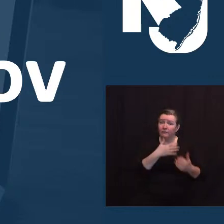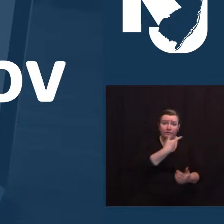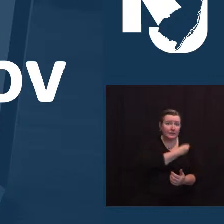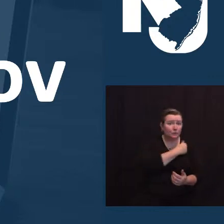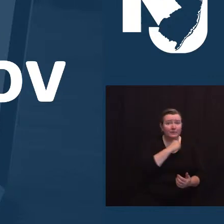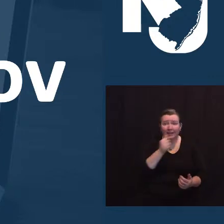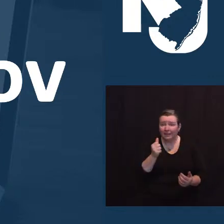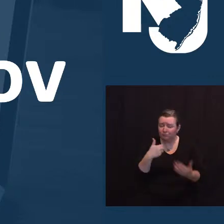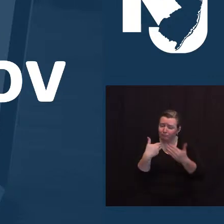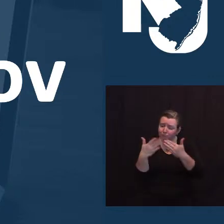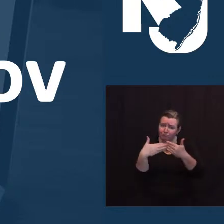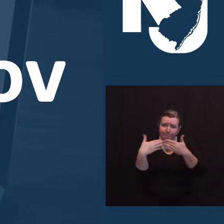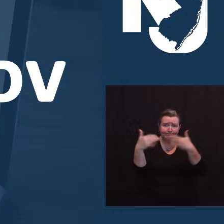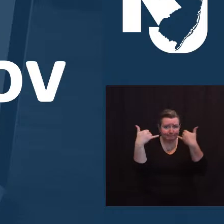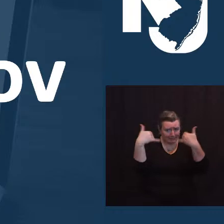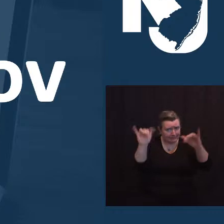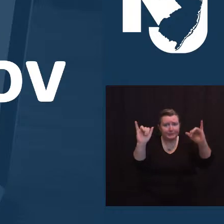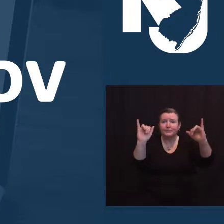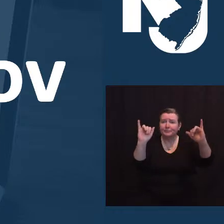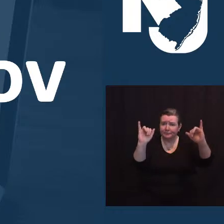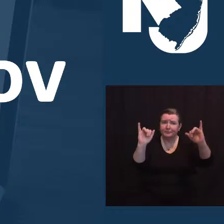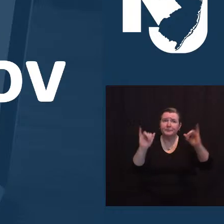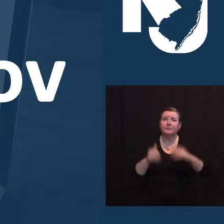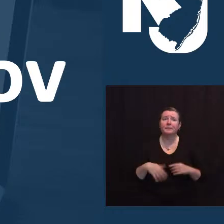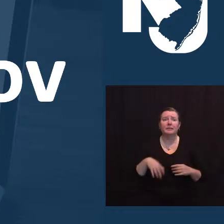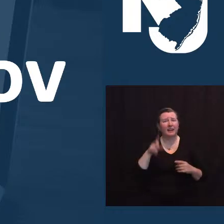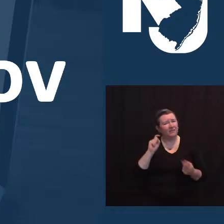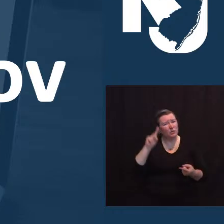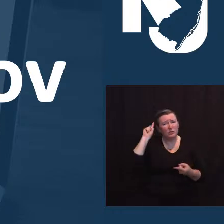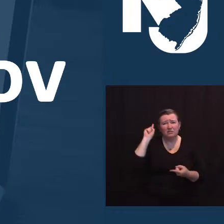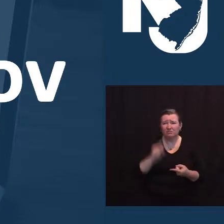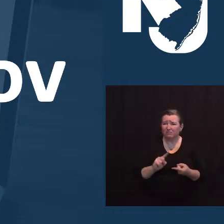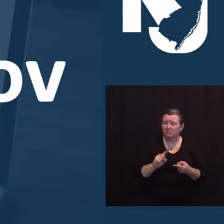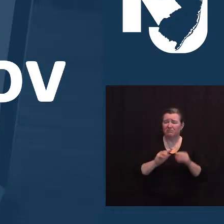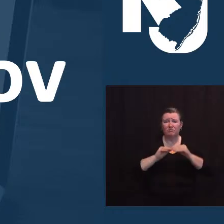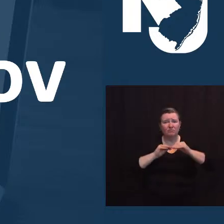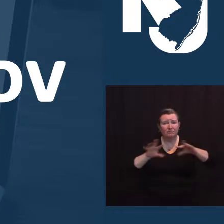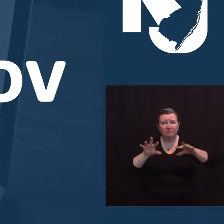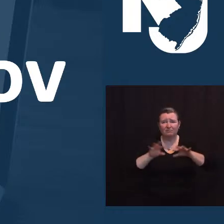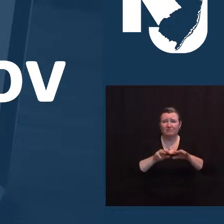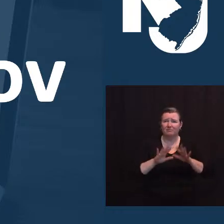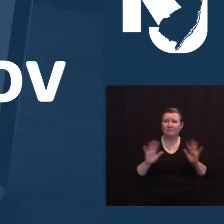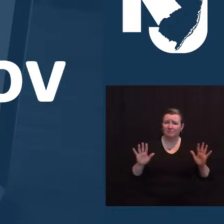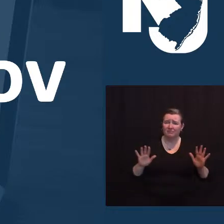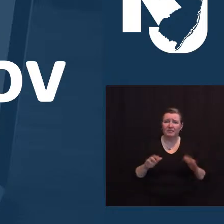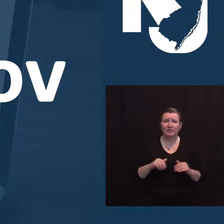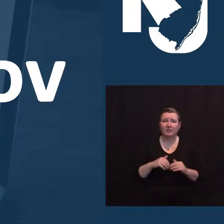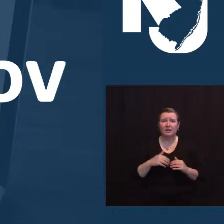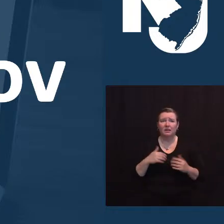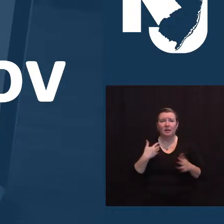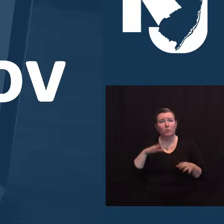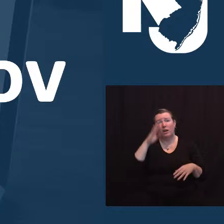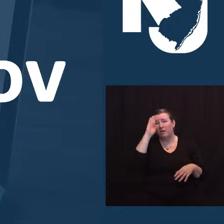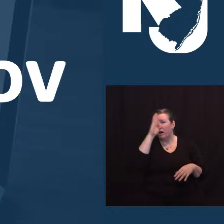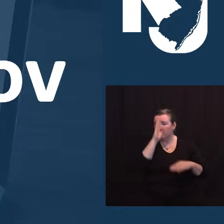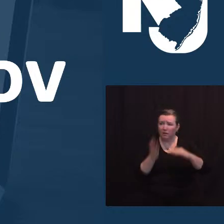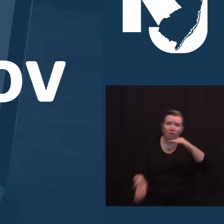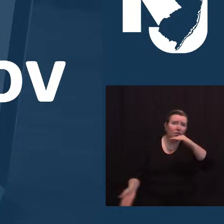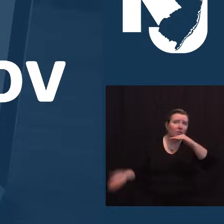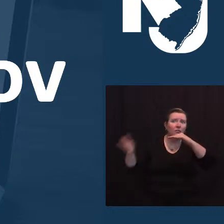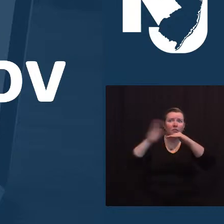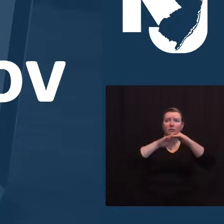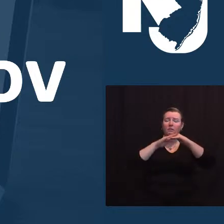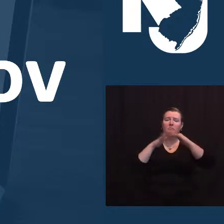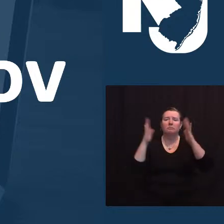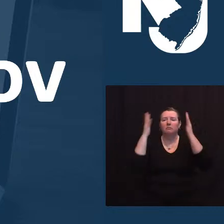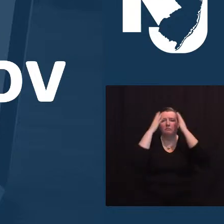slow the spread and to ensure rather that our hospitals will not get anywhere near the danger zone before we can take